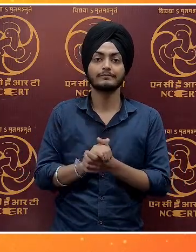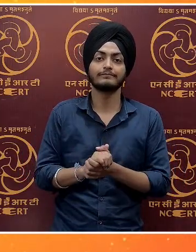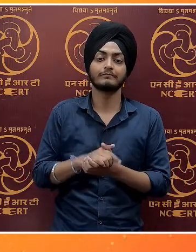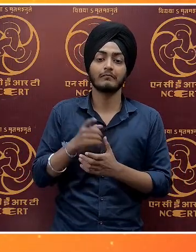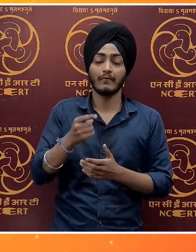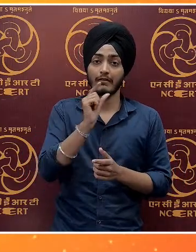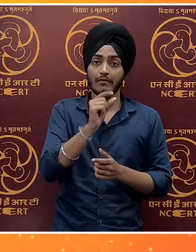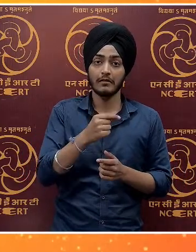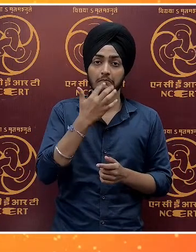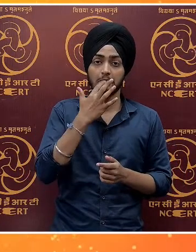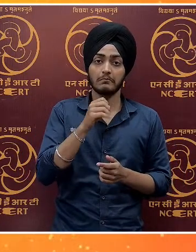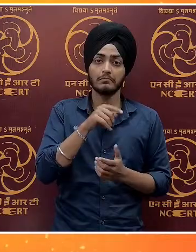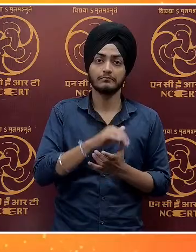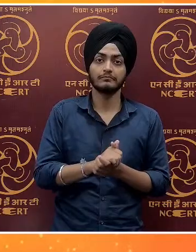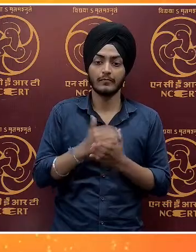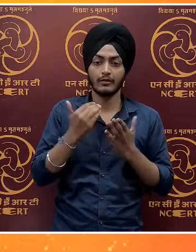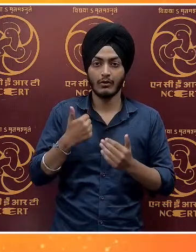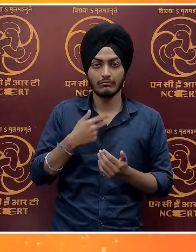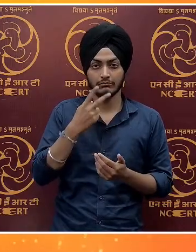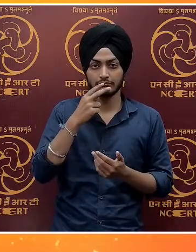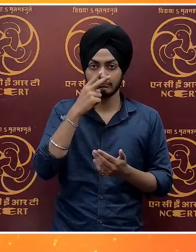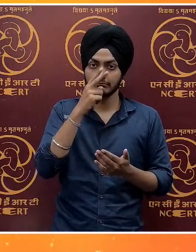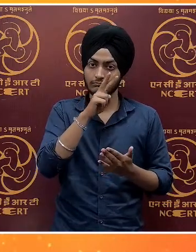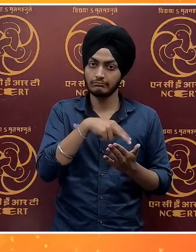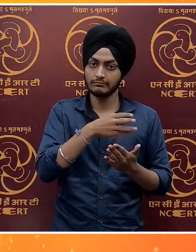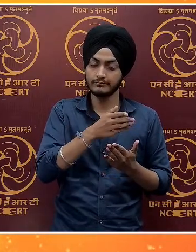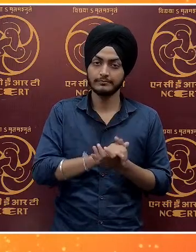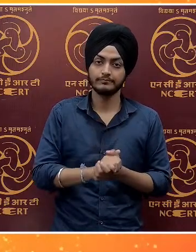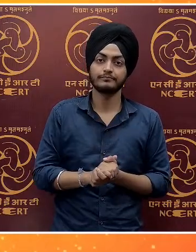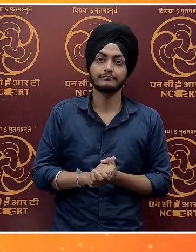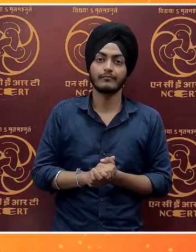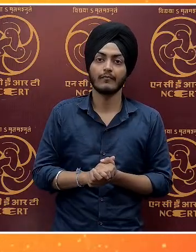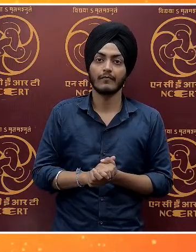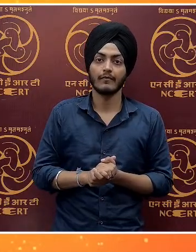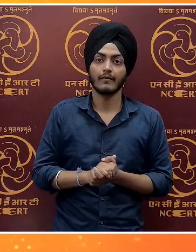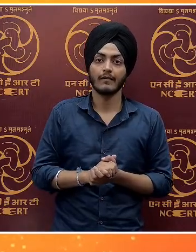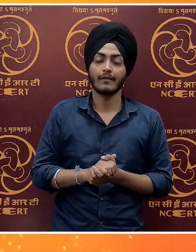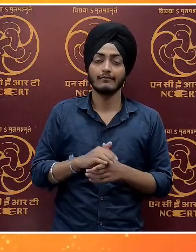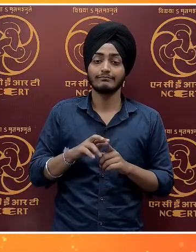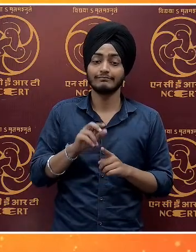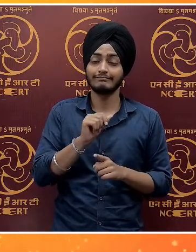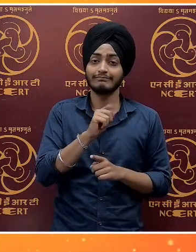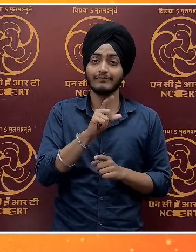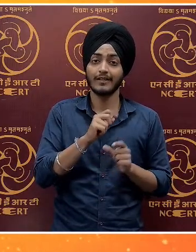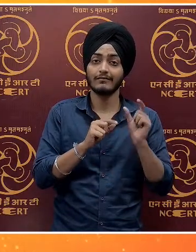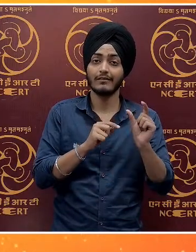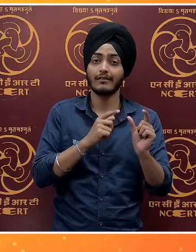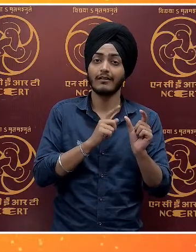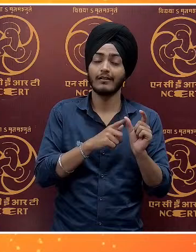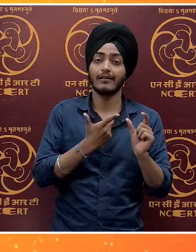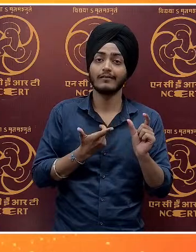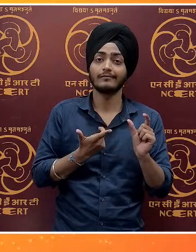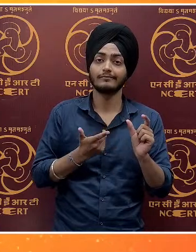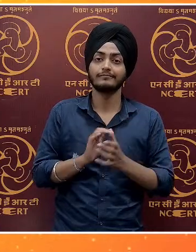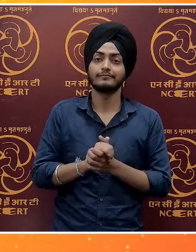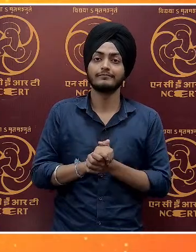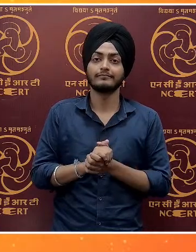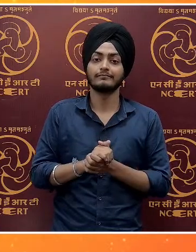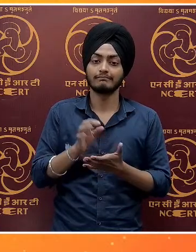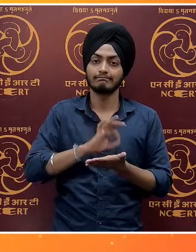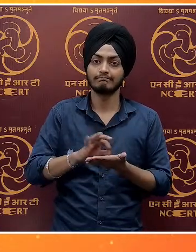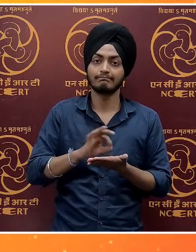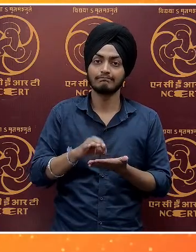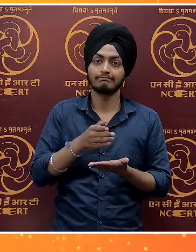very important. So, should I read the keywords for my learners? Yes. Okay, so tiny tots, there are 3 keywords. The first one is